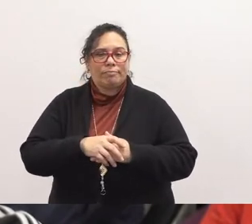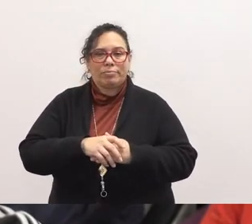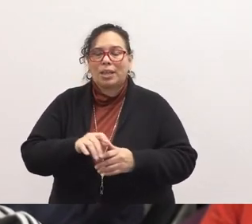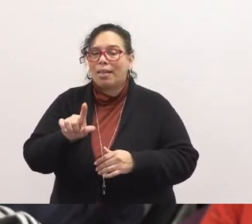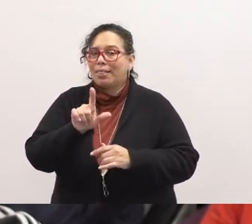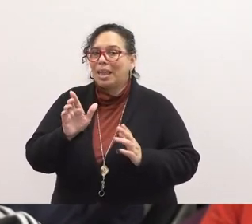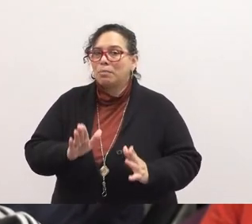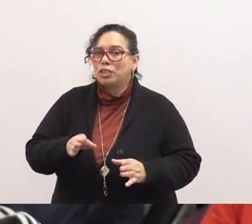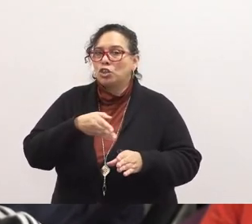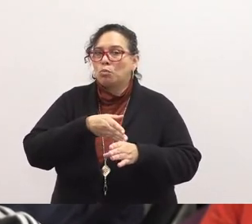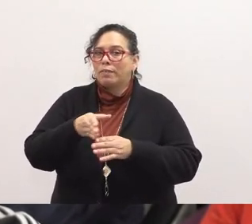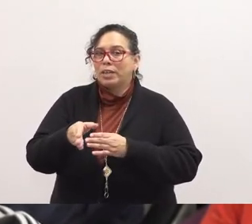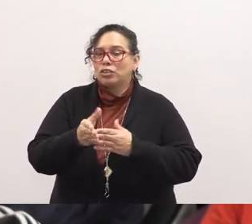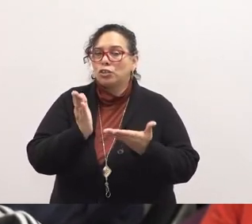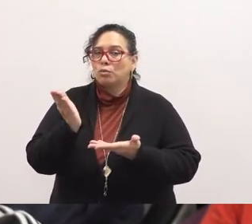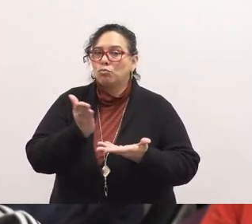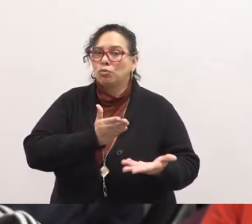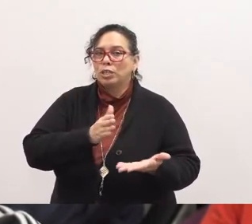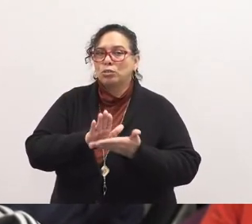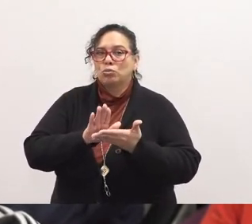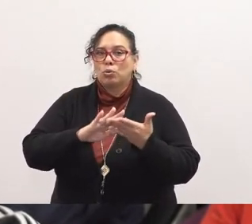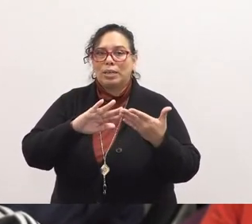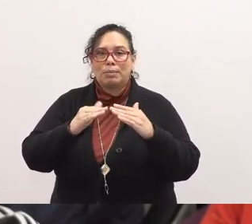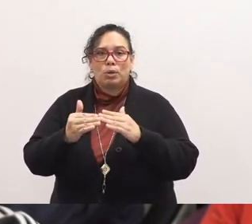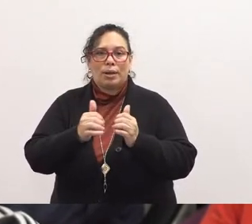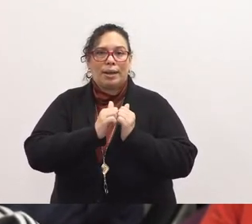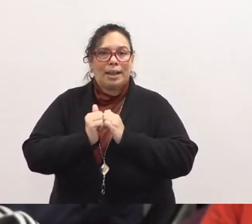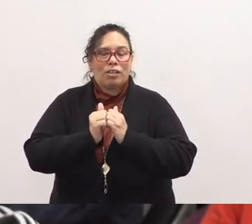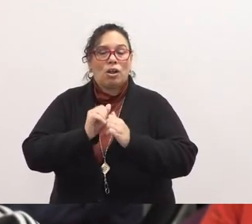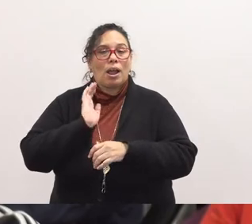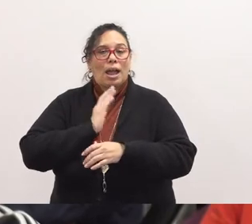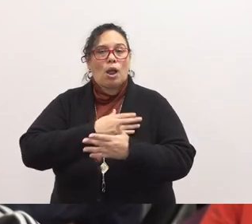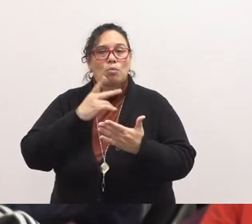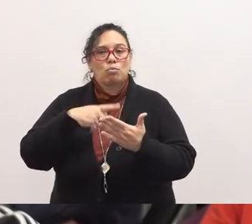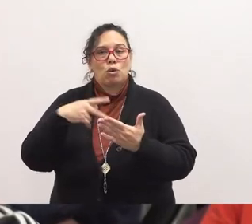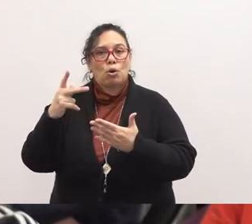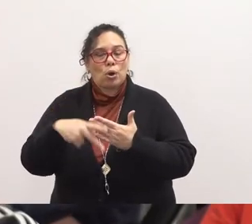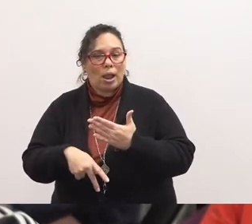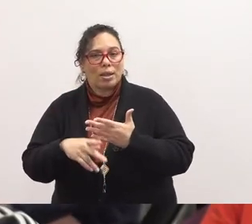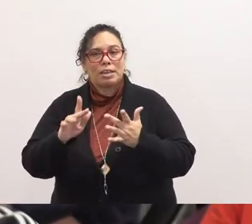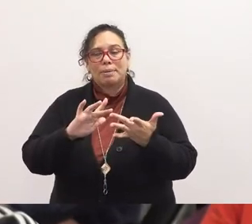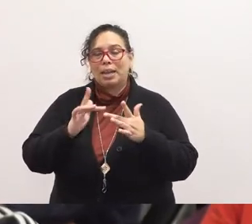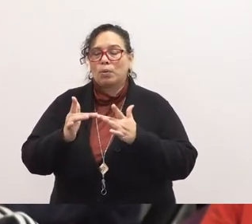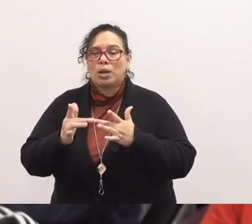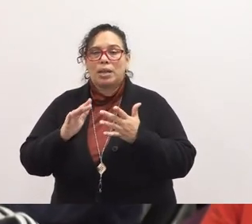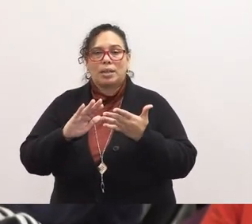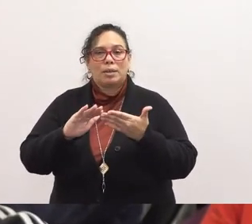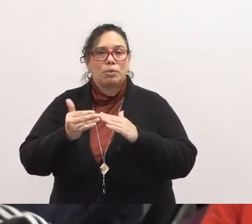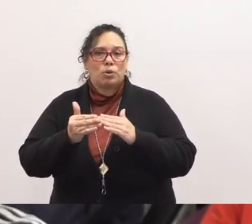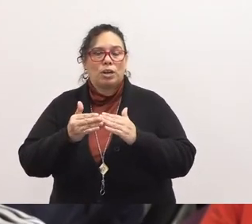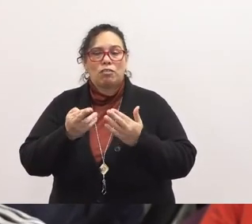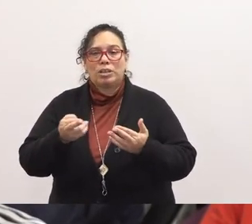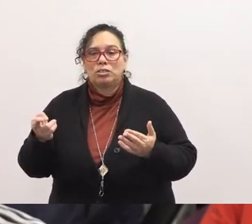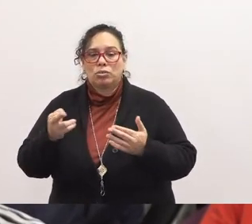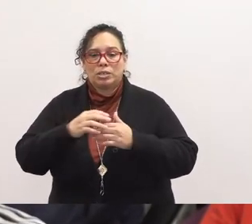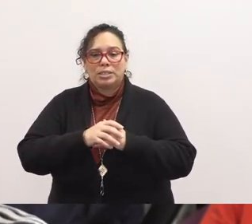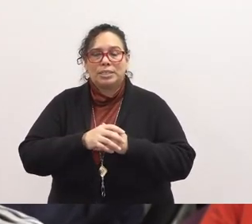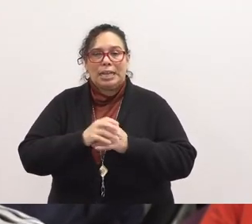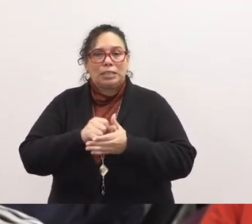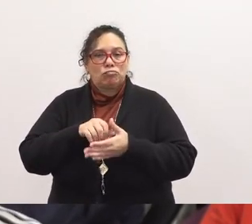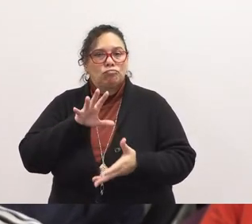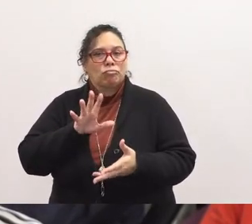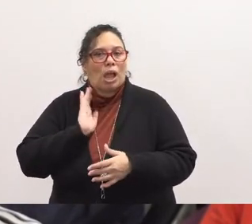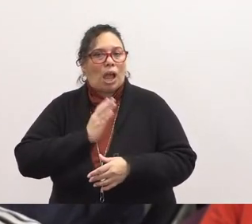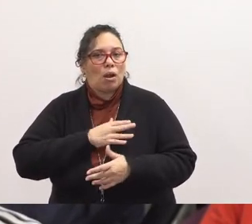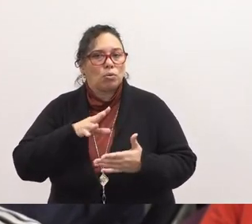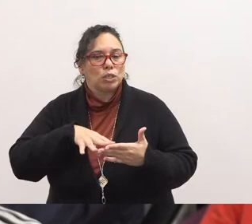Librarians are professionals who bring the school community together. Our programs network with community resources to enrich our students. These are